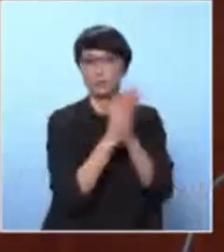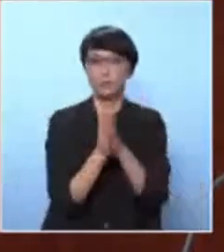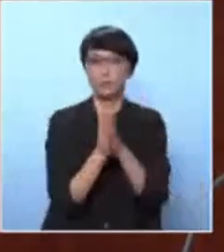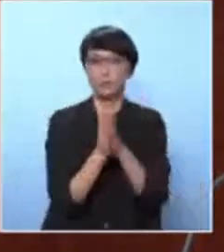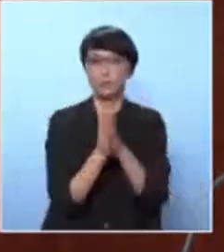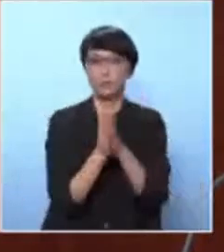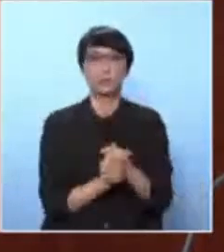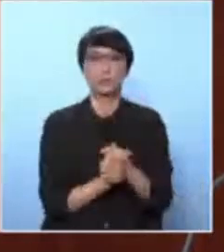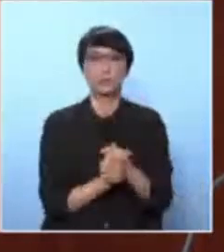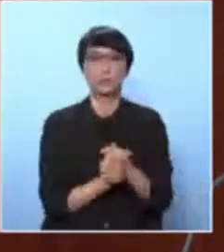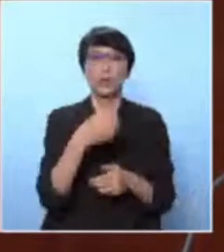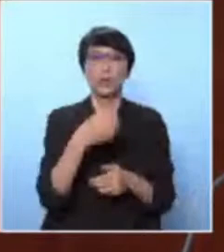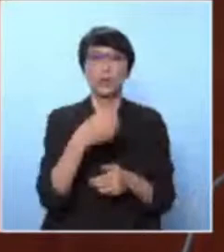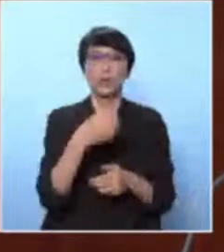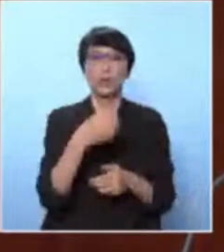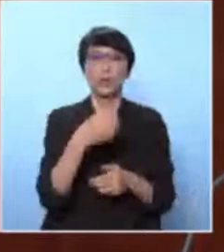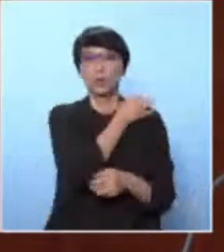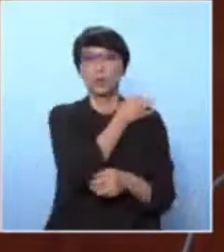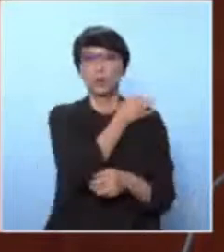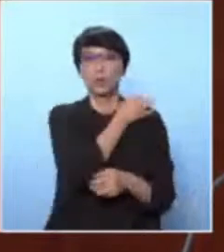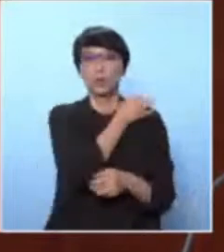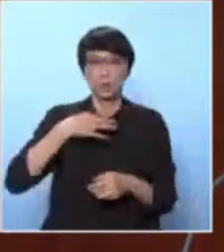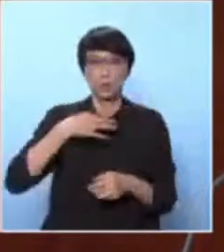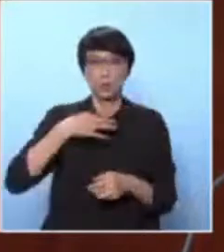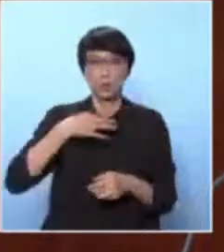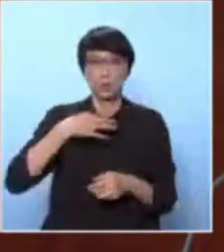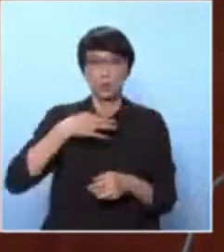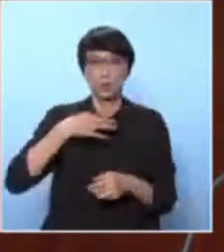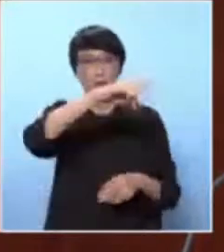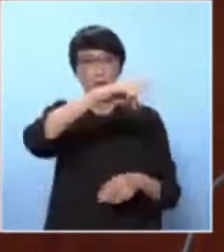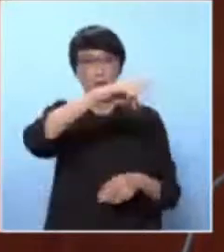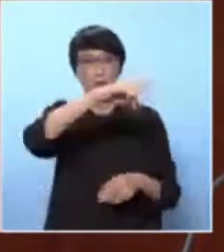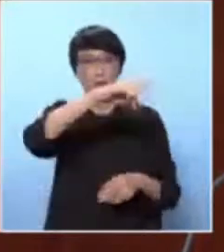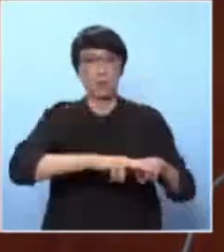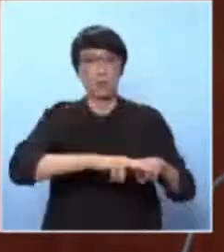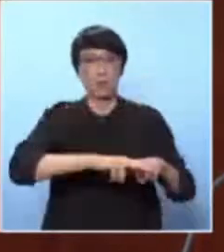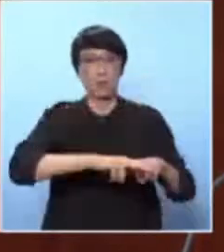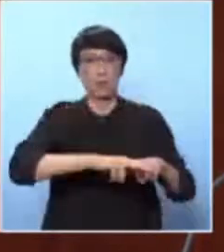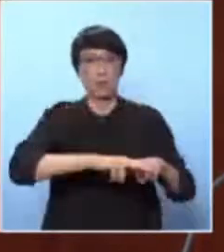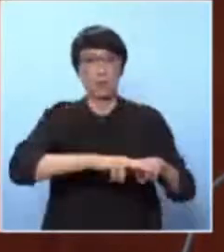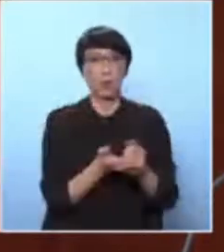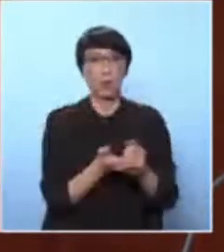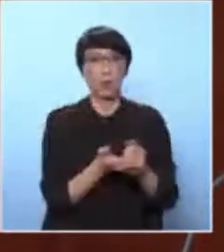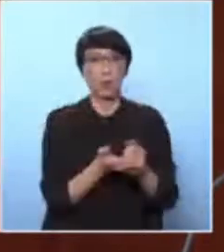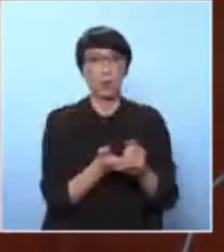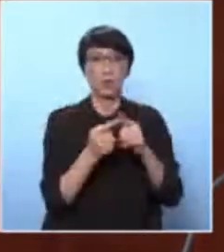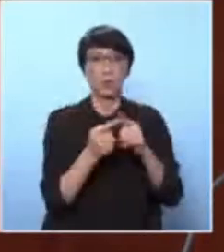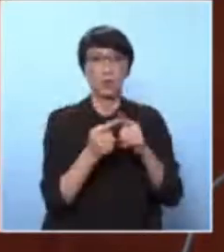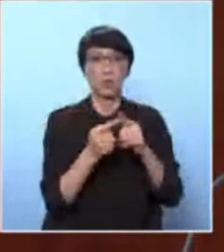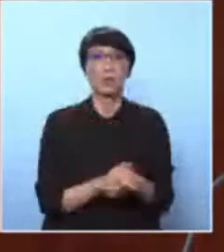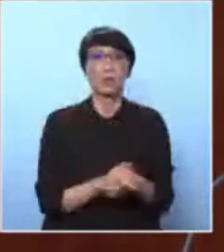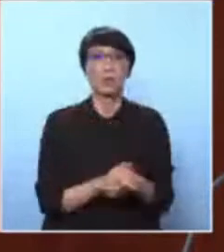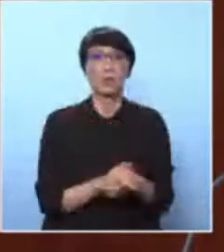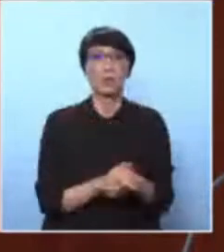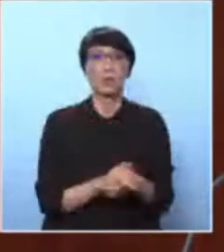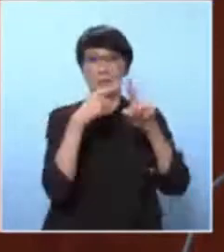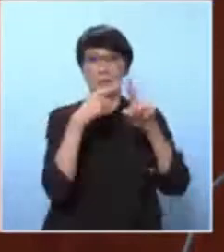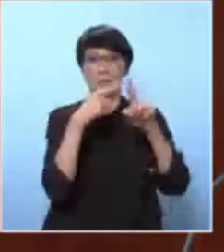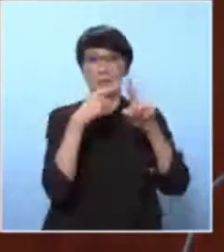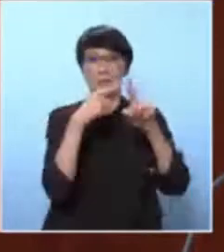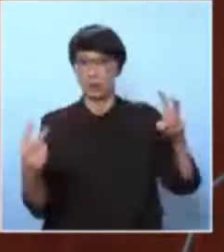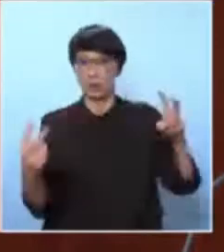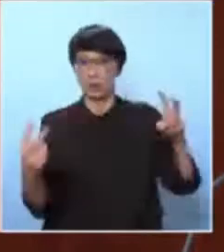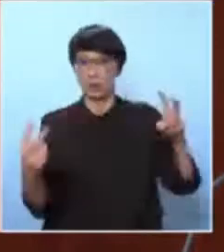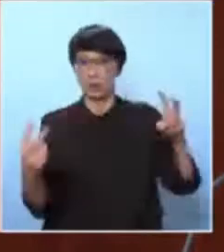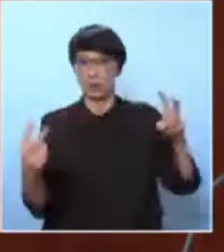Kong passenger service so that mainland and international passengers can enjoy seamless travel between the mainland and